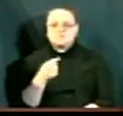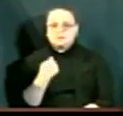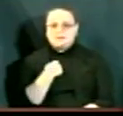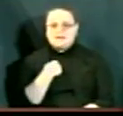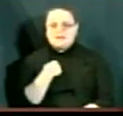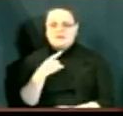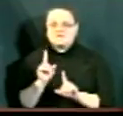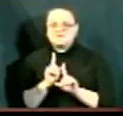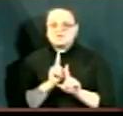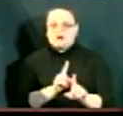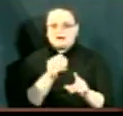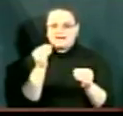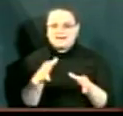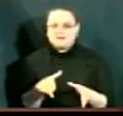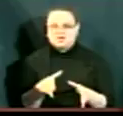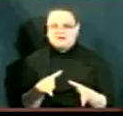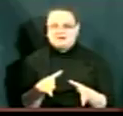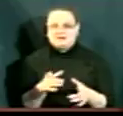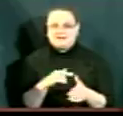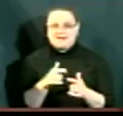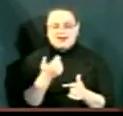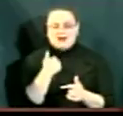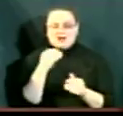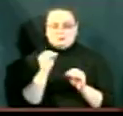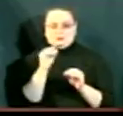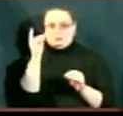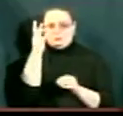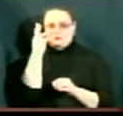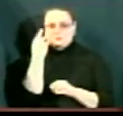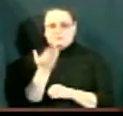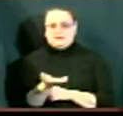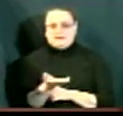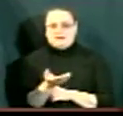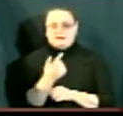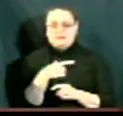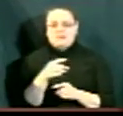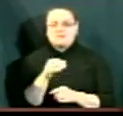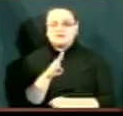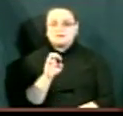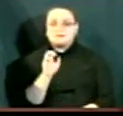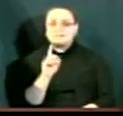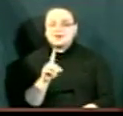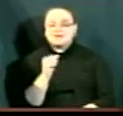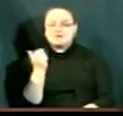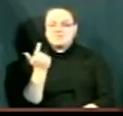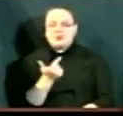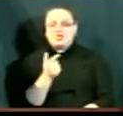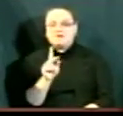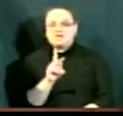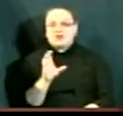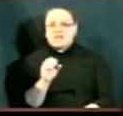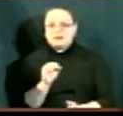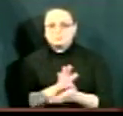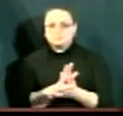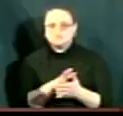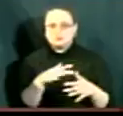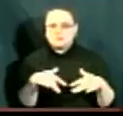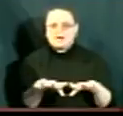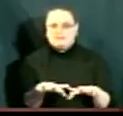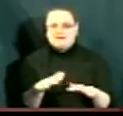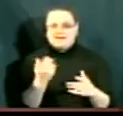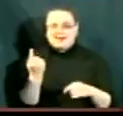teacher and that I had no reason for being there and was banned from all Knox County school property. To